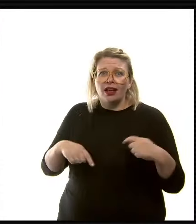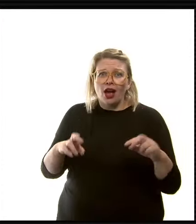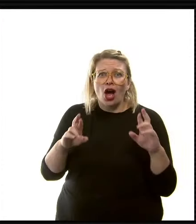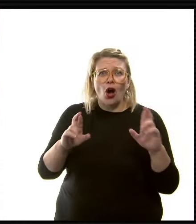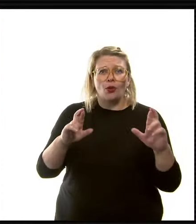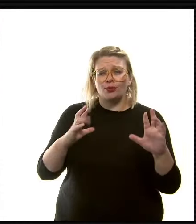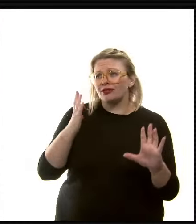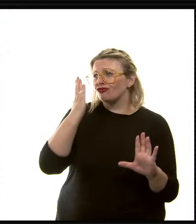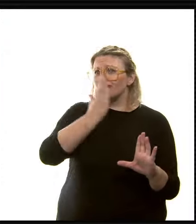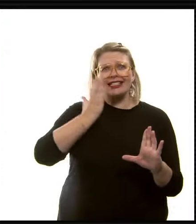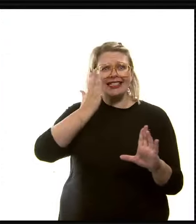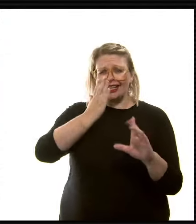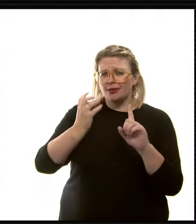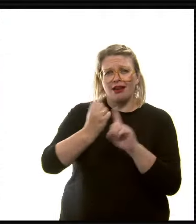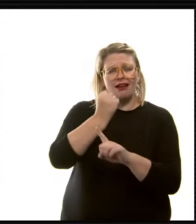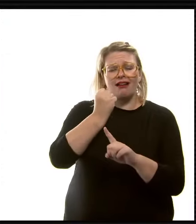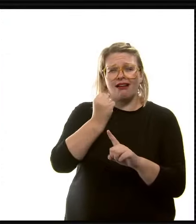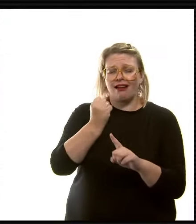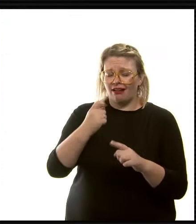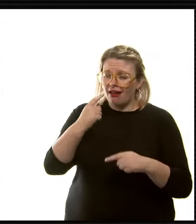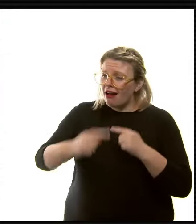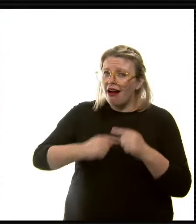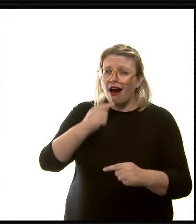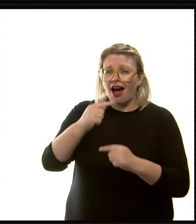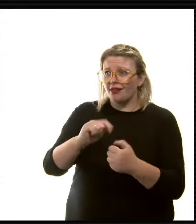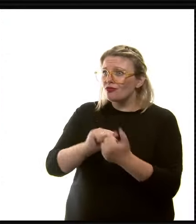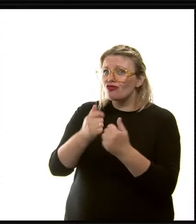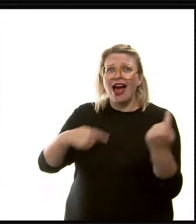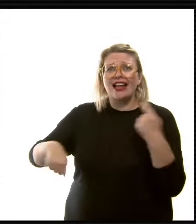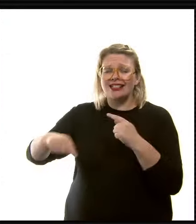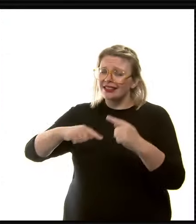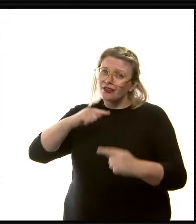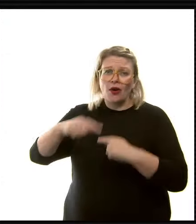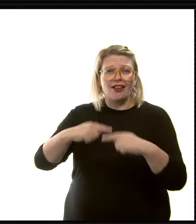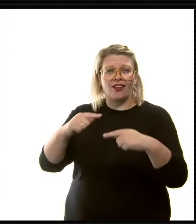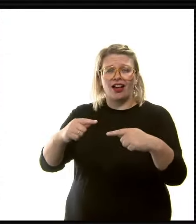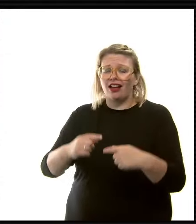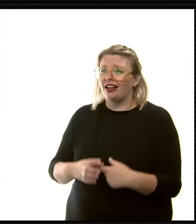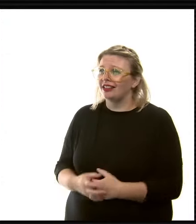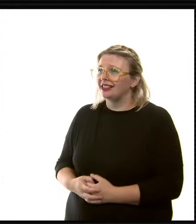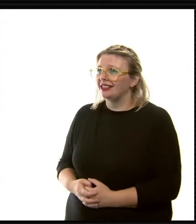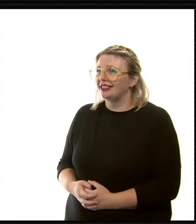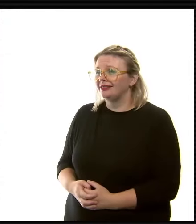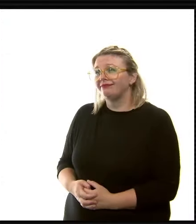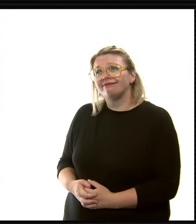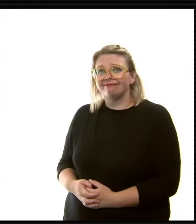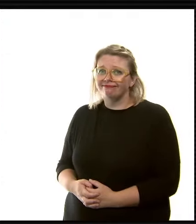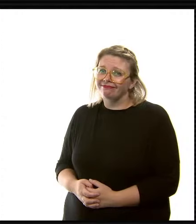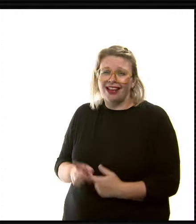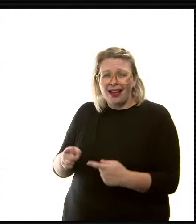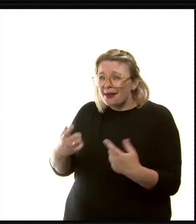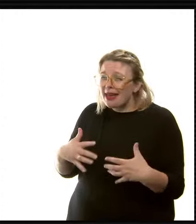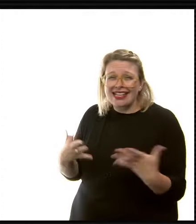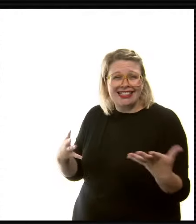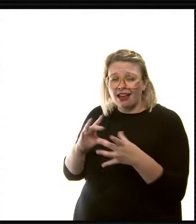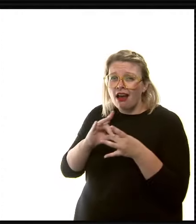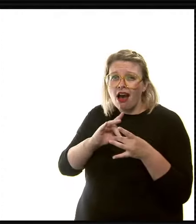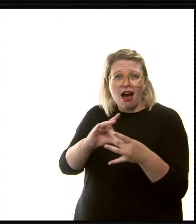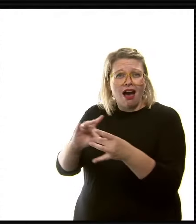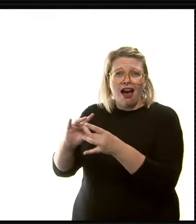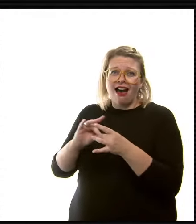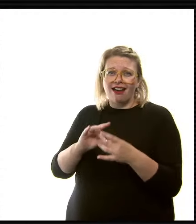Friends forever. Friends forever. Let's be better. That was amazing. Better when we're